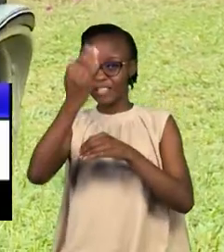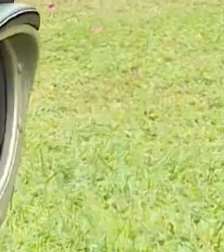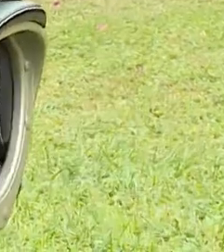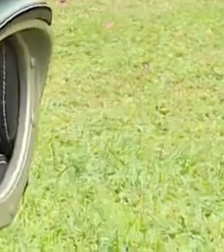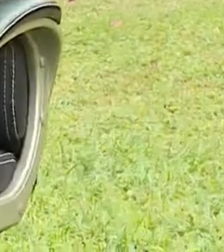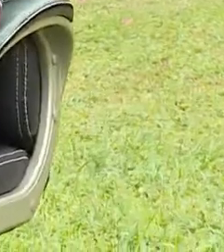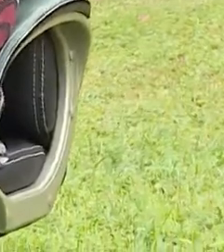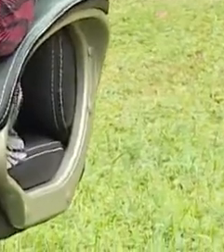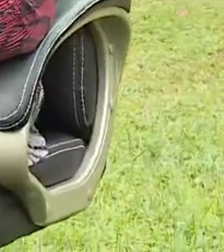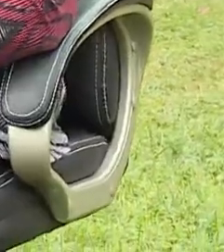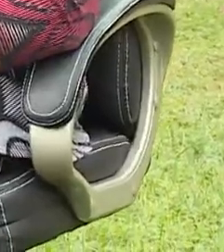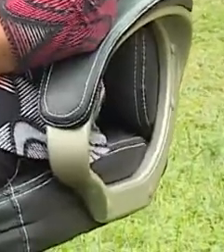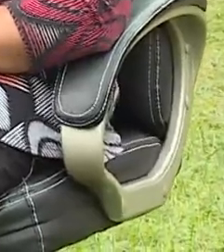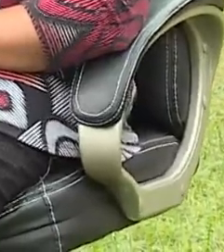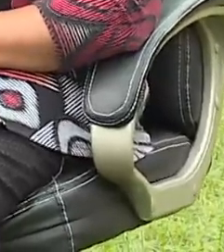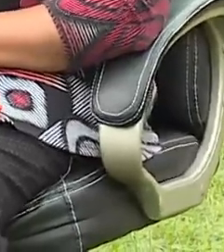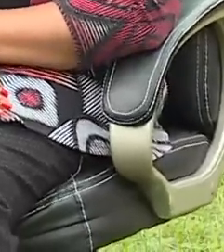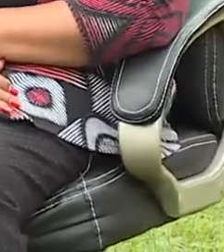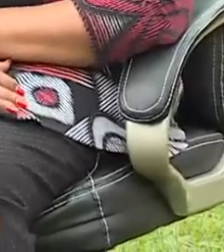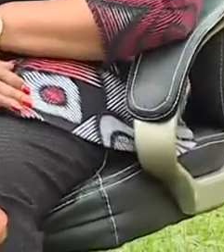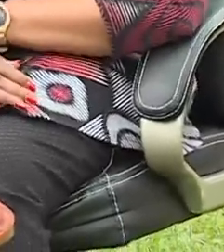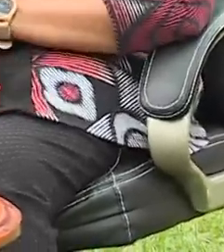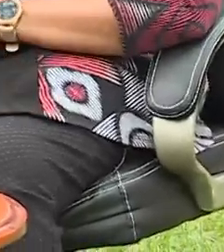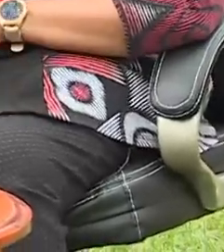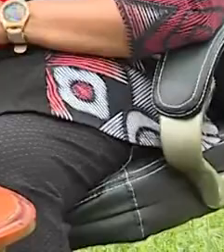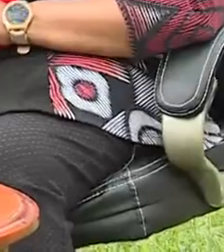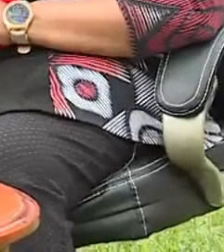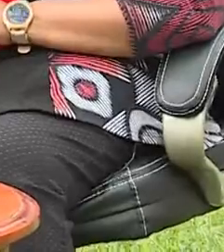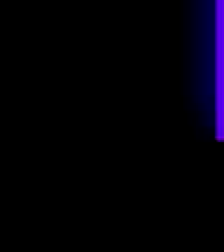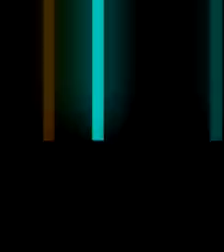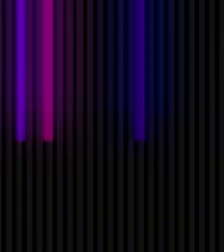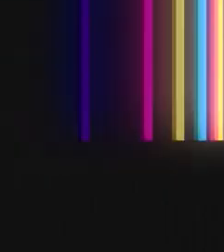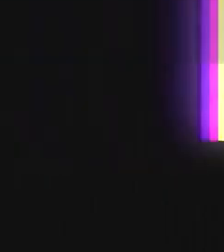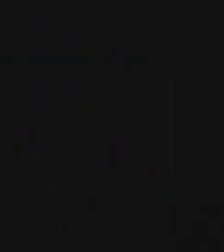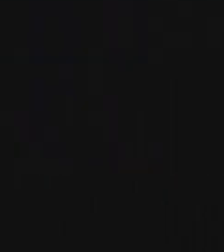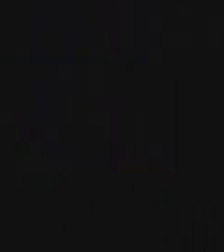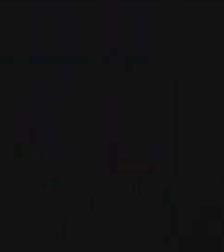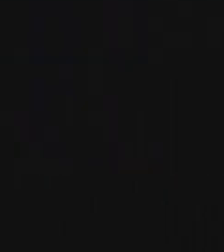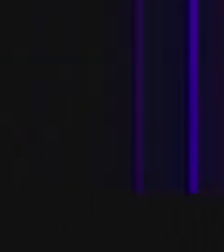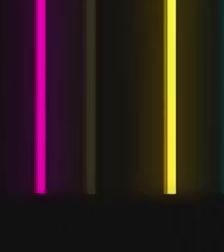Many thanks for watching. Thank you, Dr. Ngahu. Thank you.